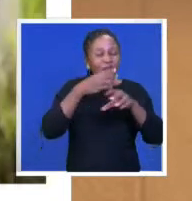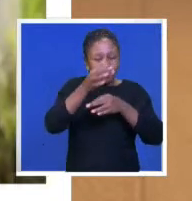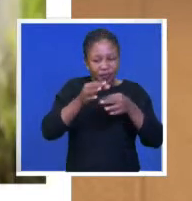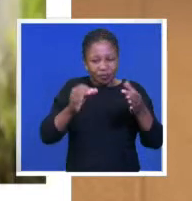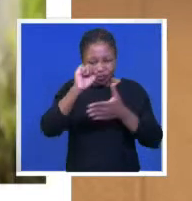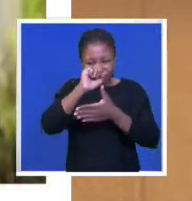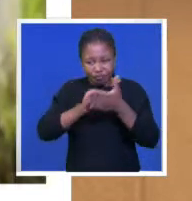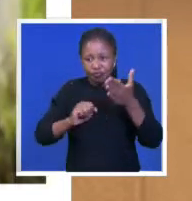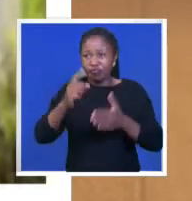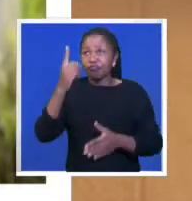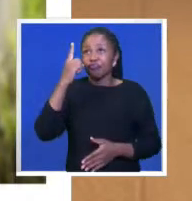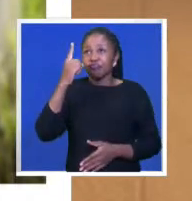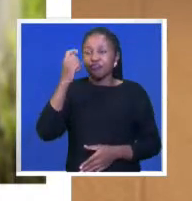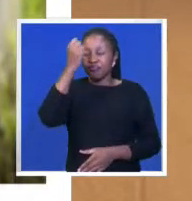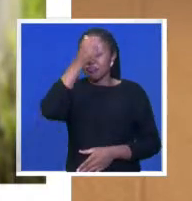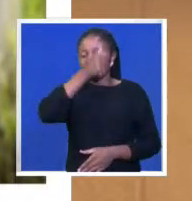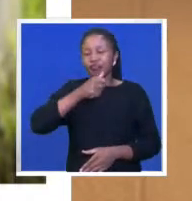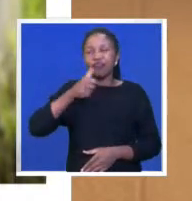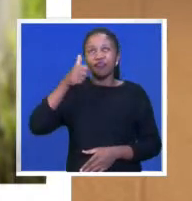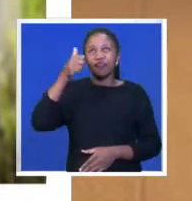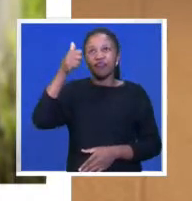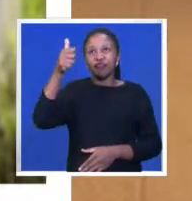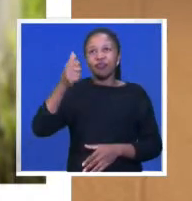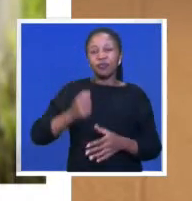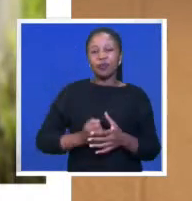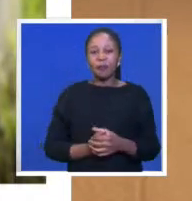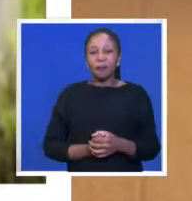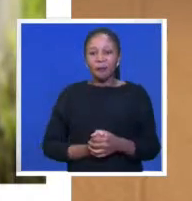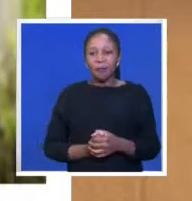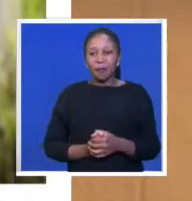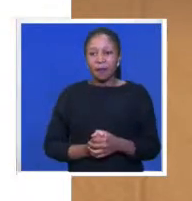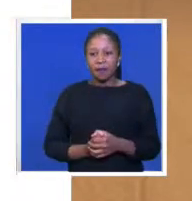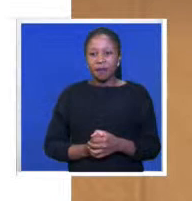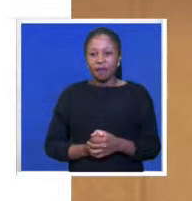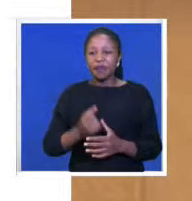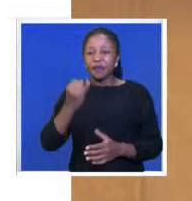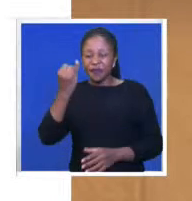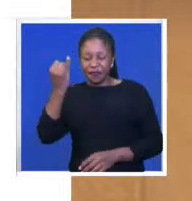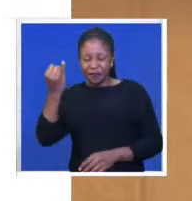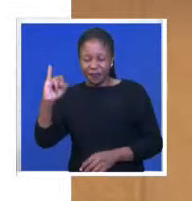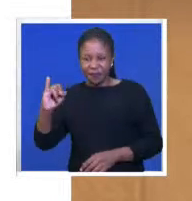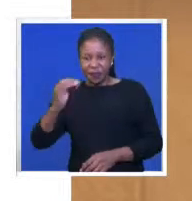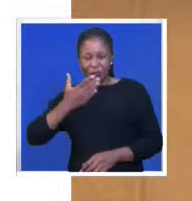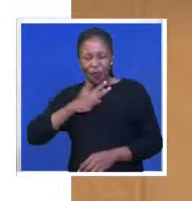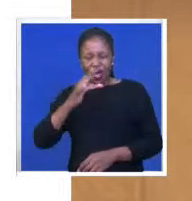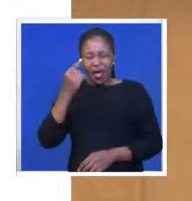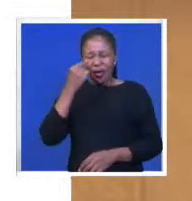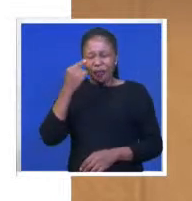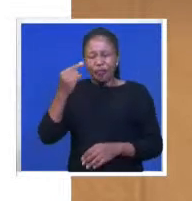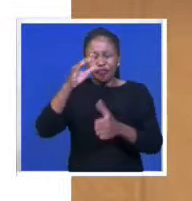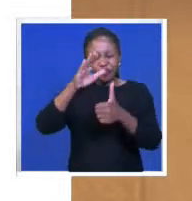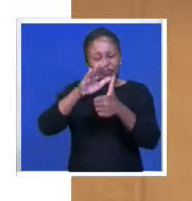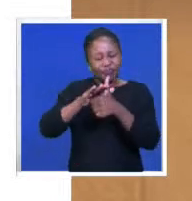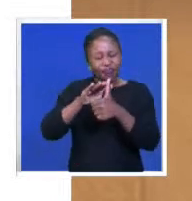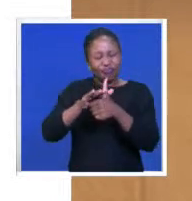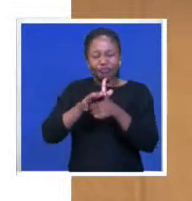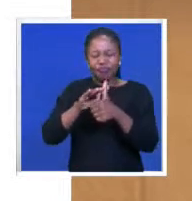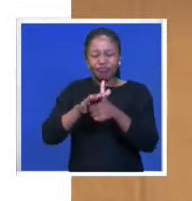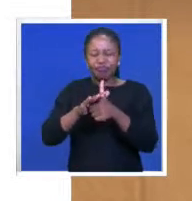Before we start our lesson, there are some keywords that I would love us to look at, and these keywords